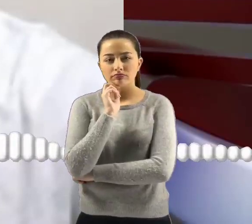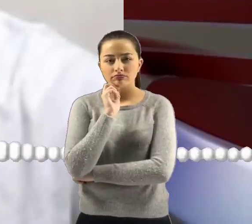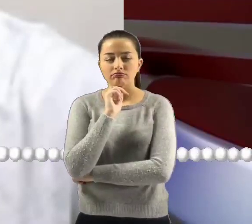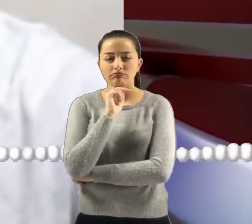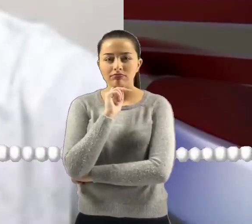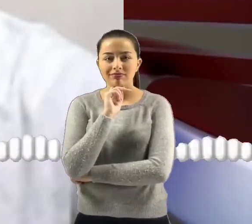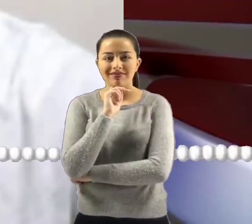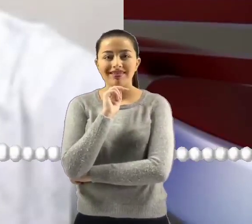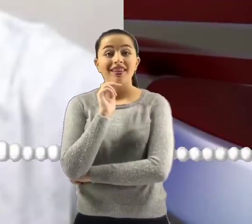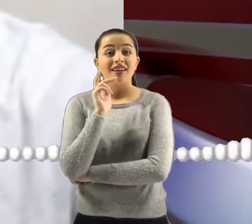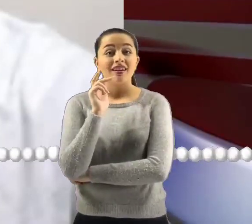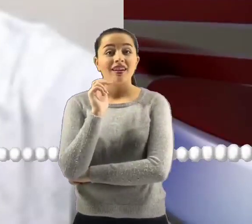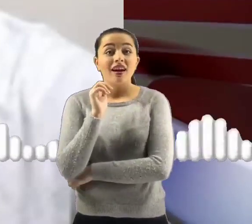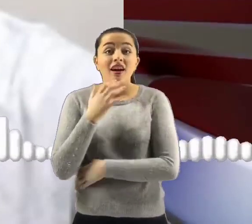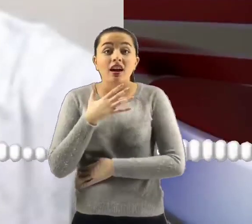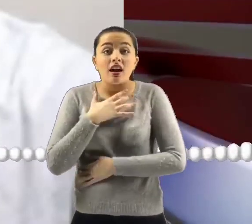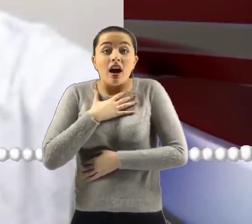If indeed, when I must say